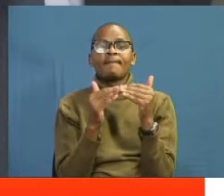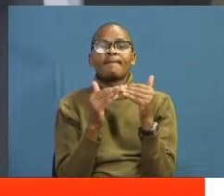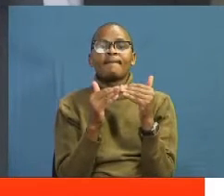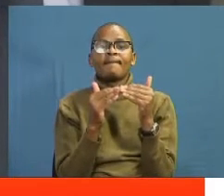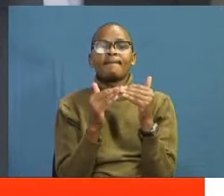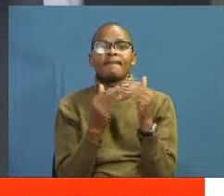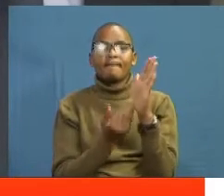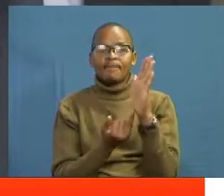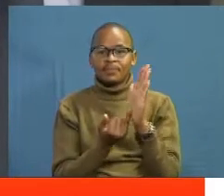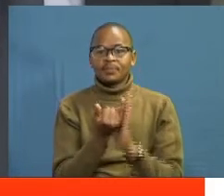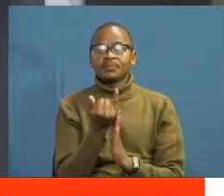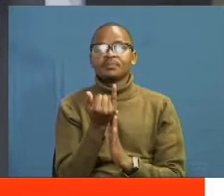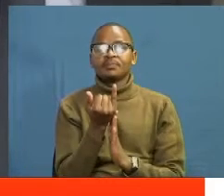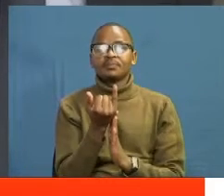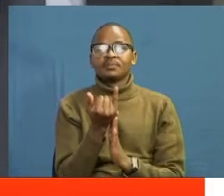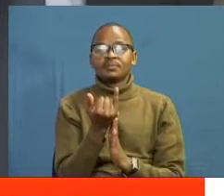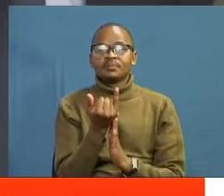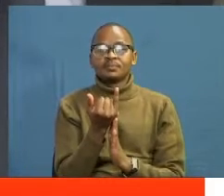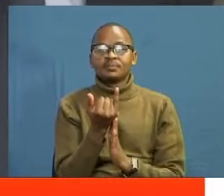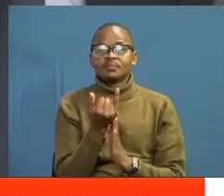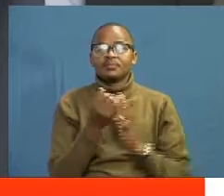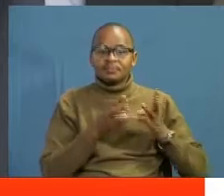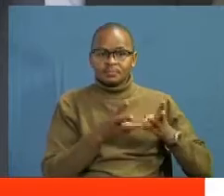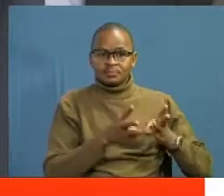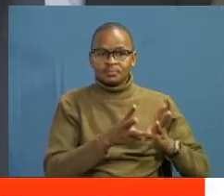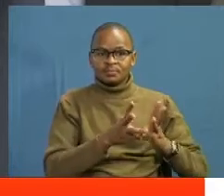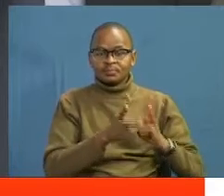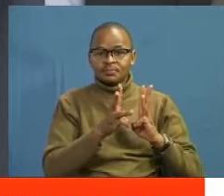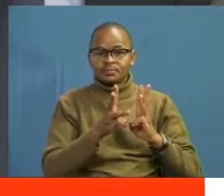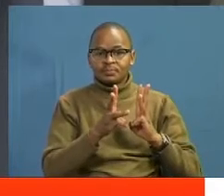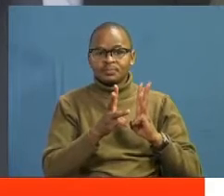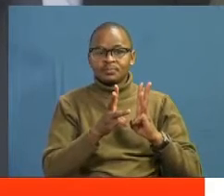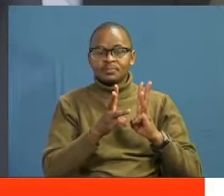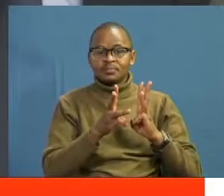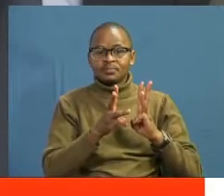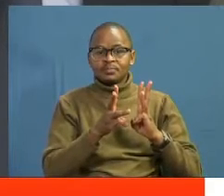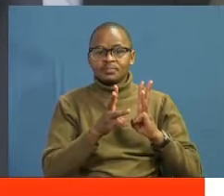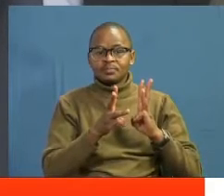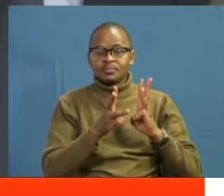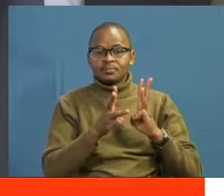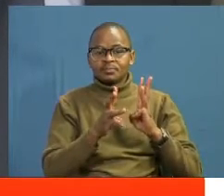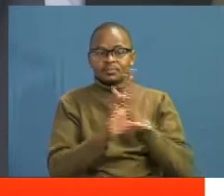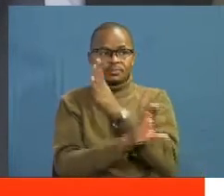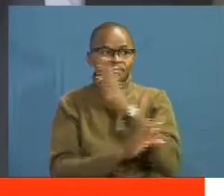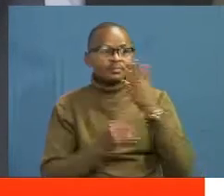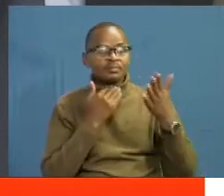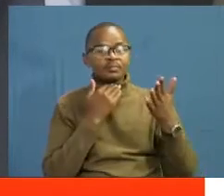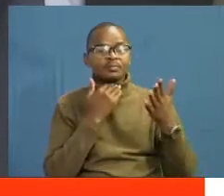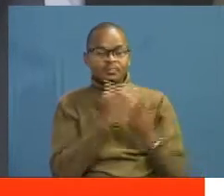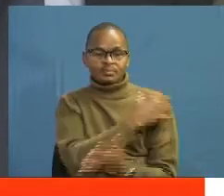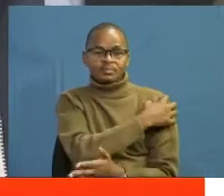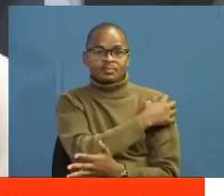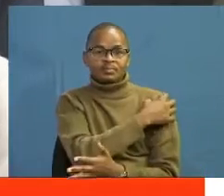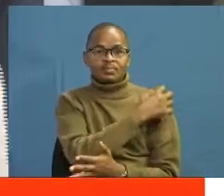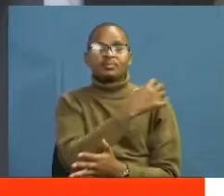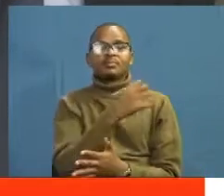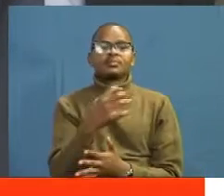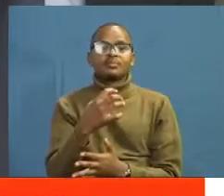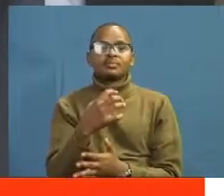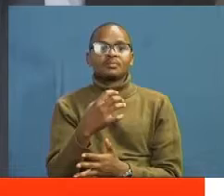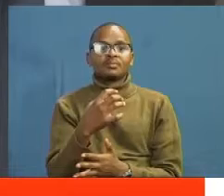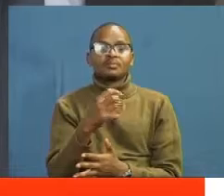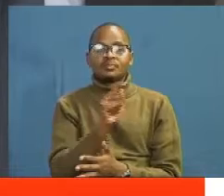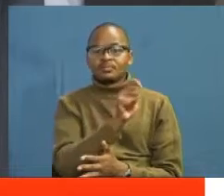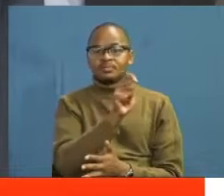to improve the way the county want to empower